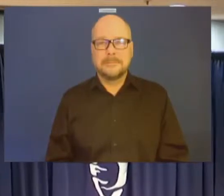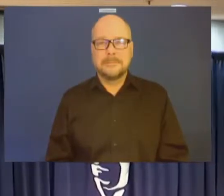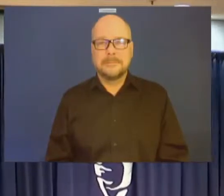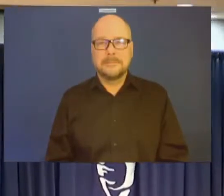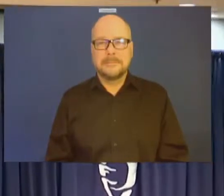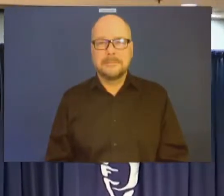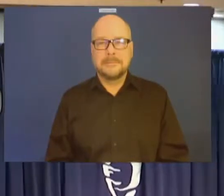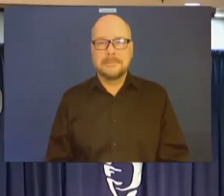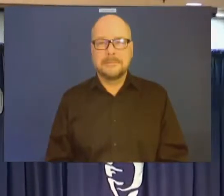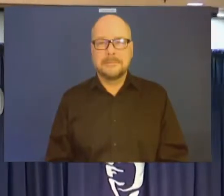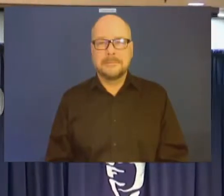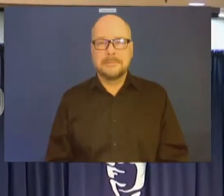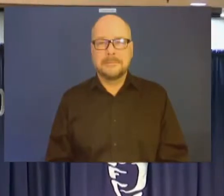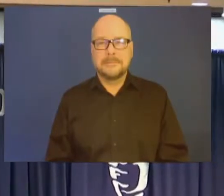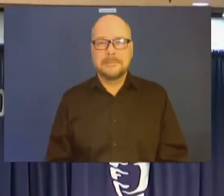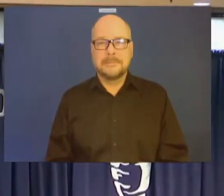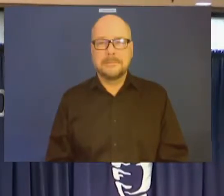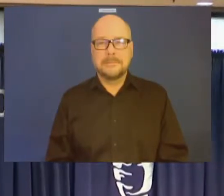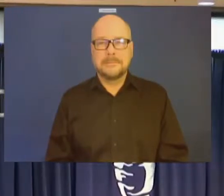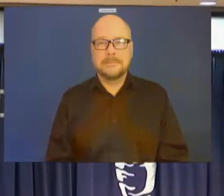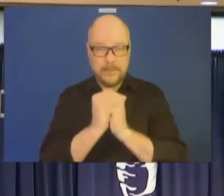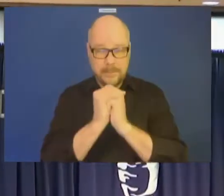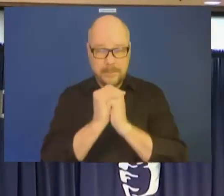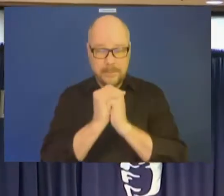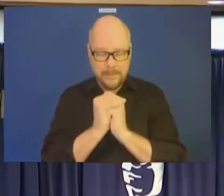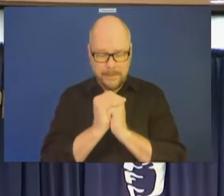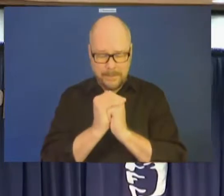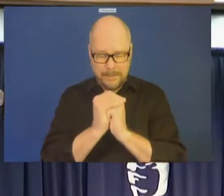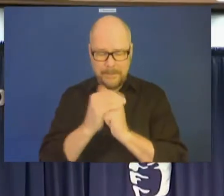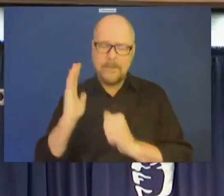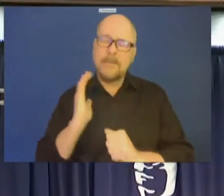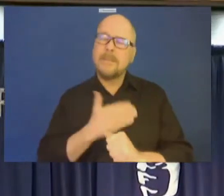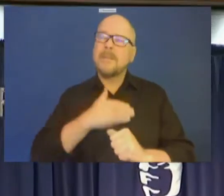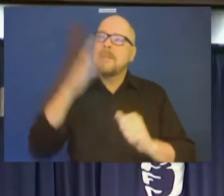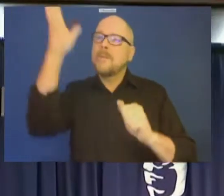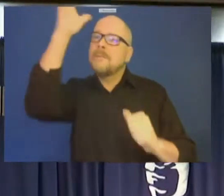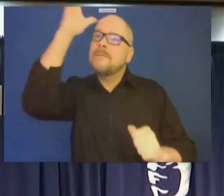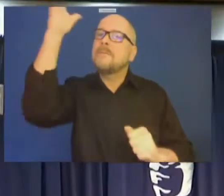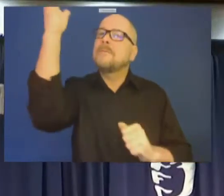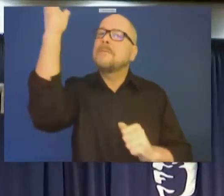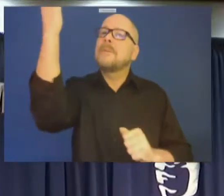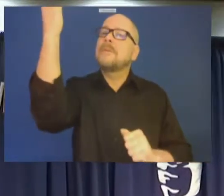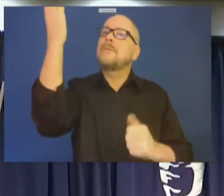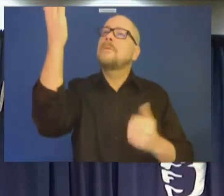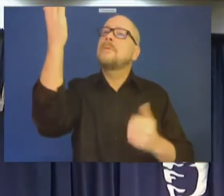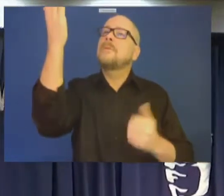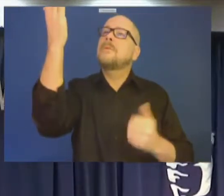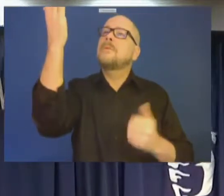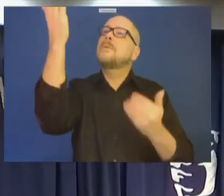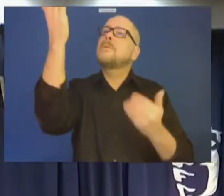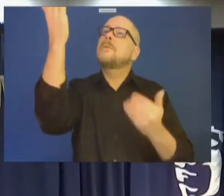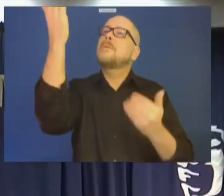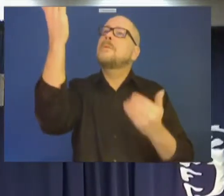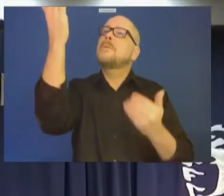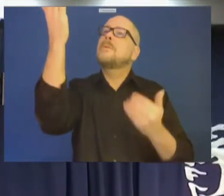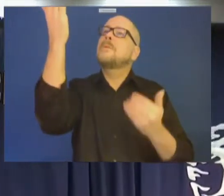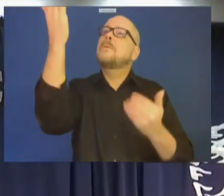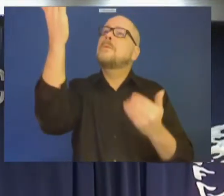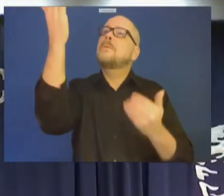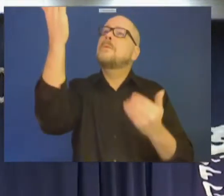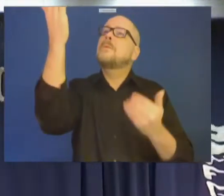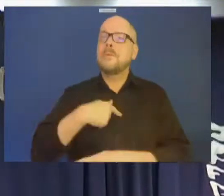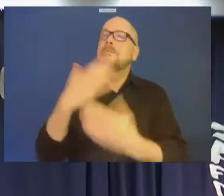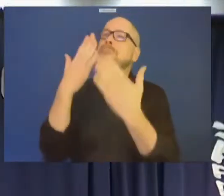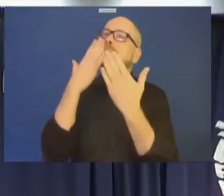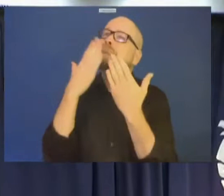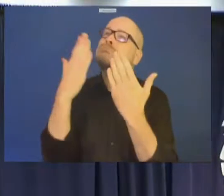Let us pray. Our Father, we're grateful for this day and for these recruits